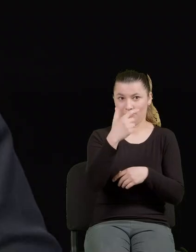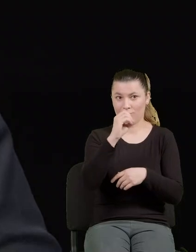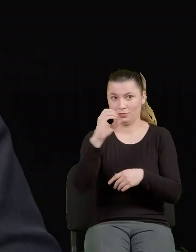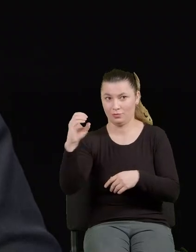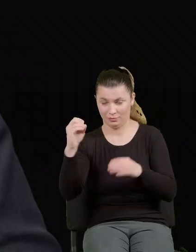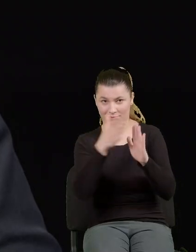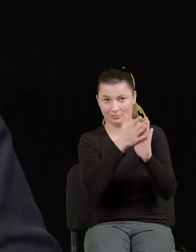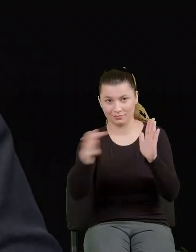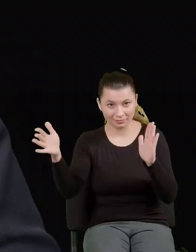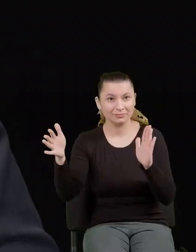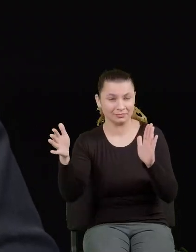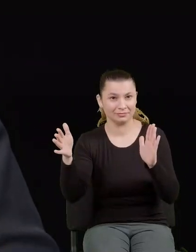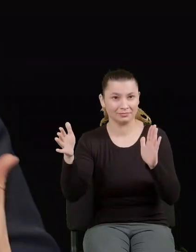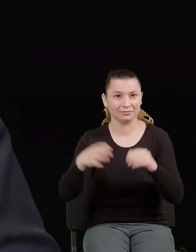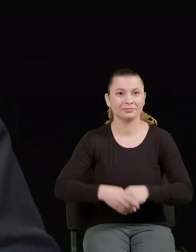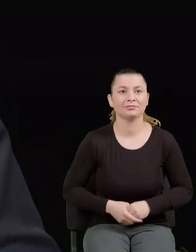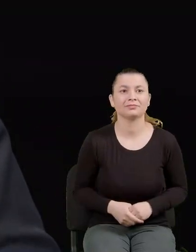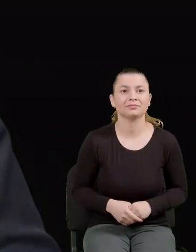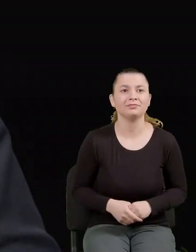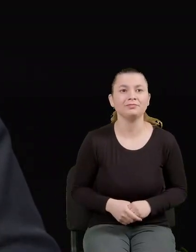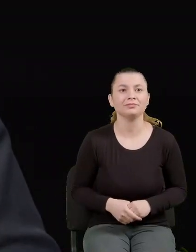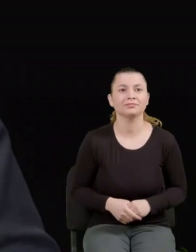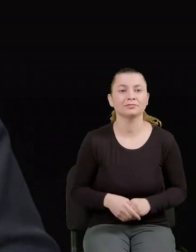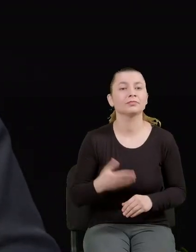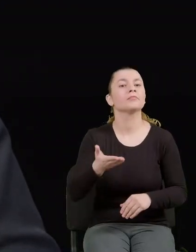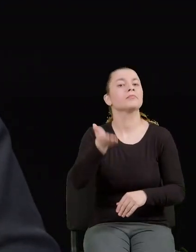connectivity and, I would say, environmental